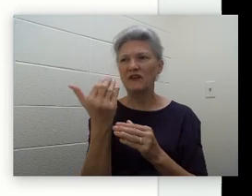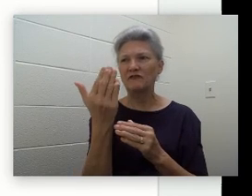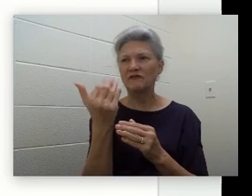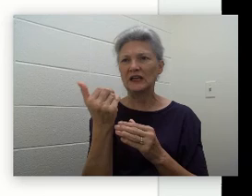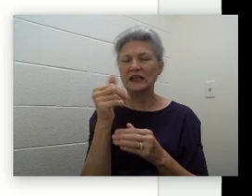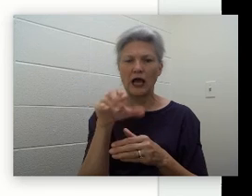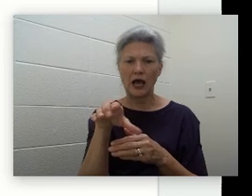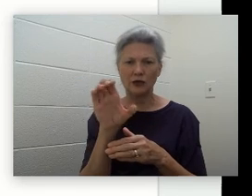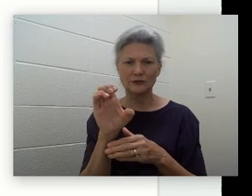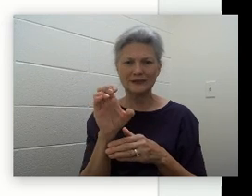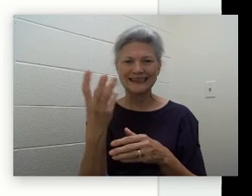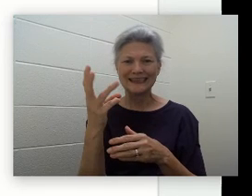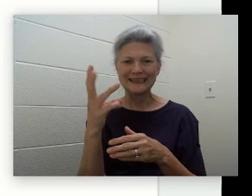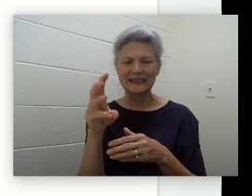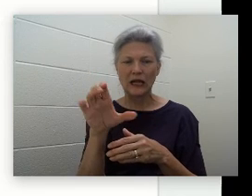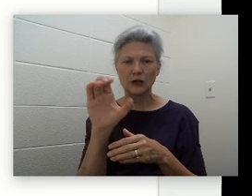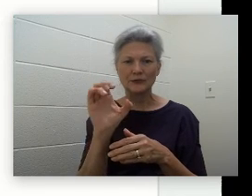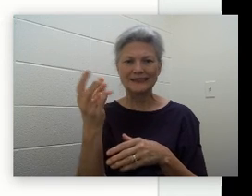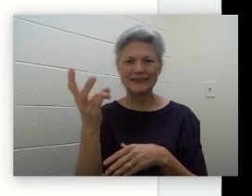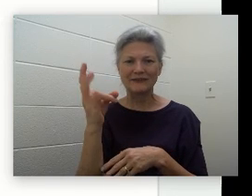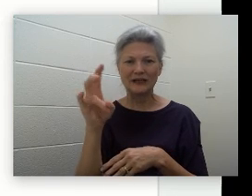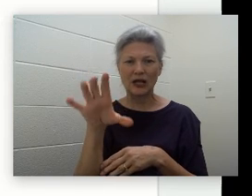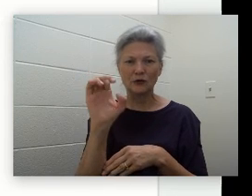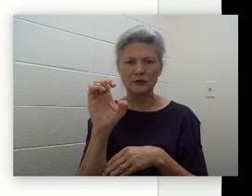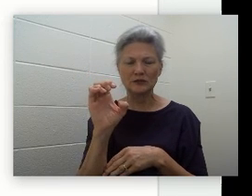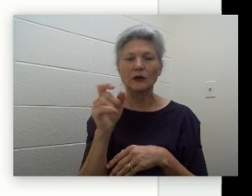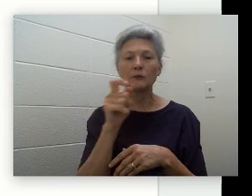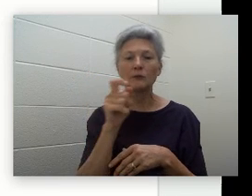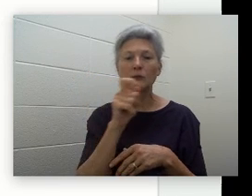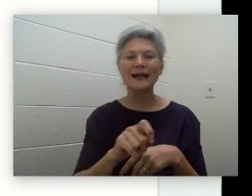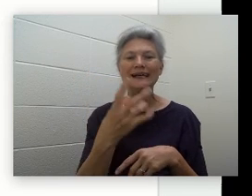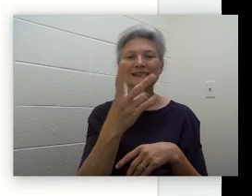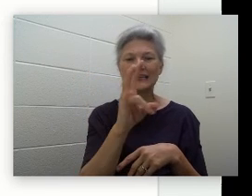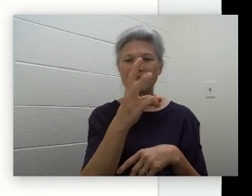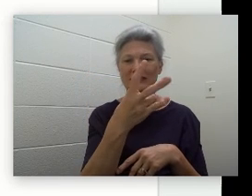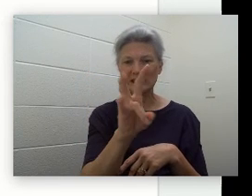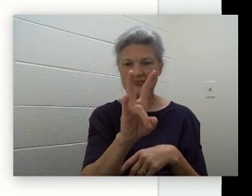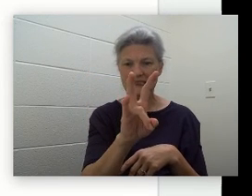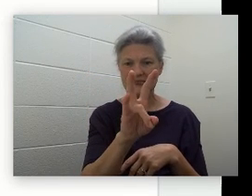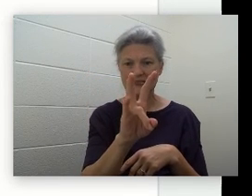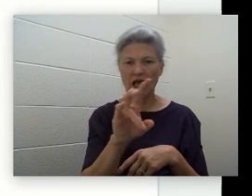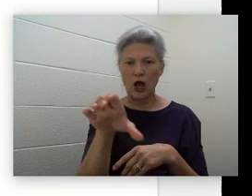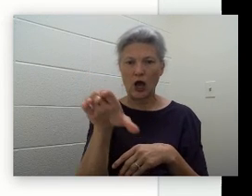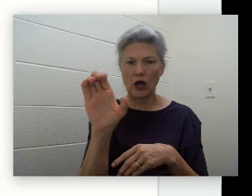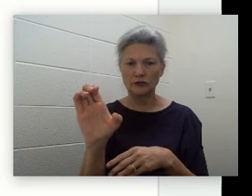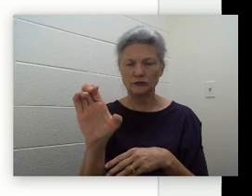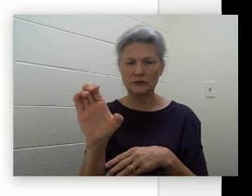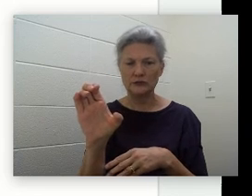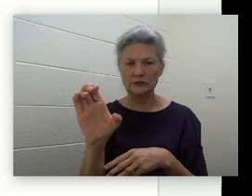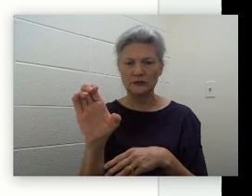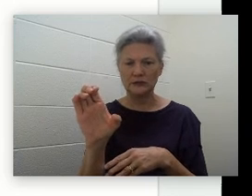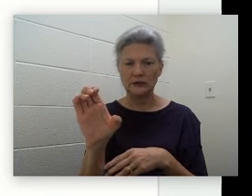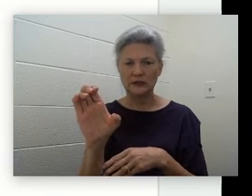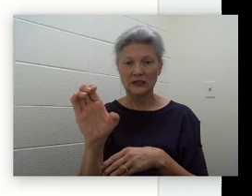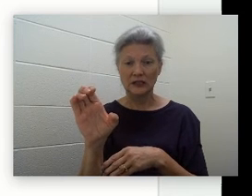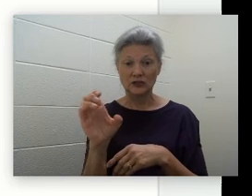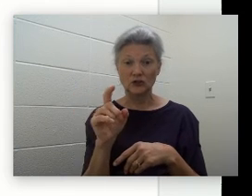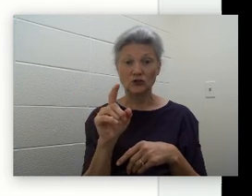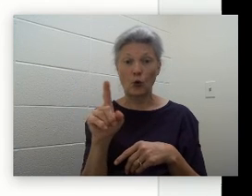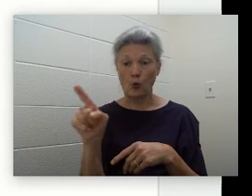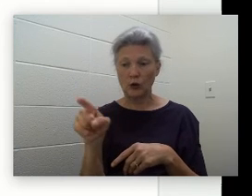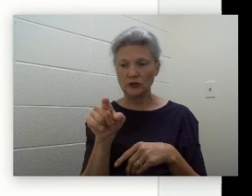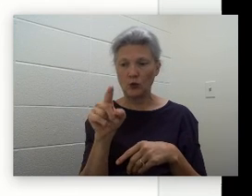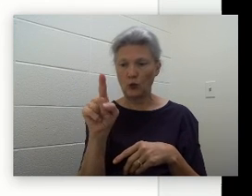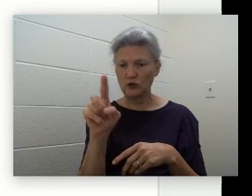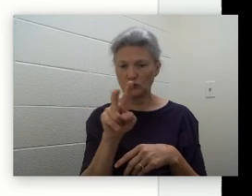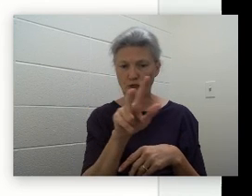hundreds, 16 hundreds, 17 hundreds. I'm going to go ahead and write down my 17 hundreds. So it's a 1, 2, 3,